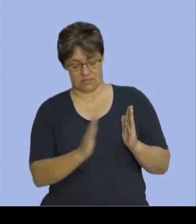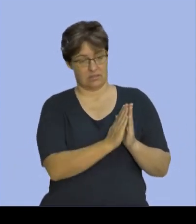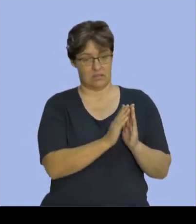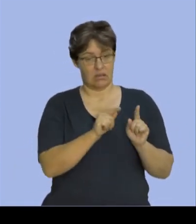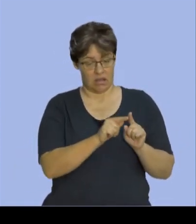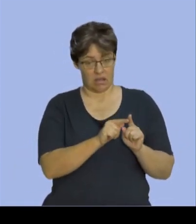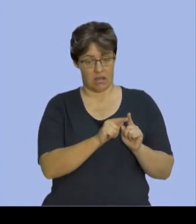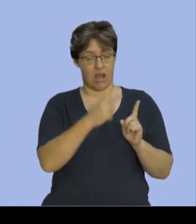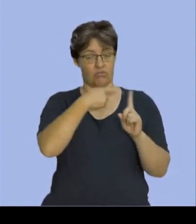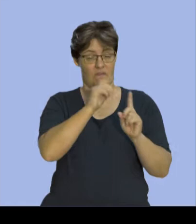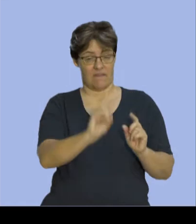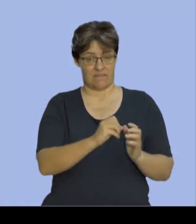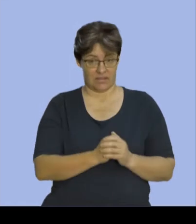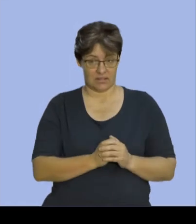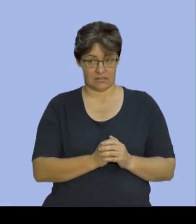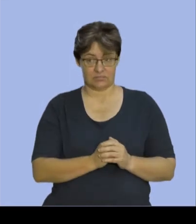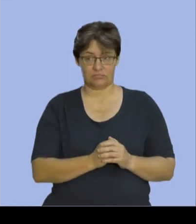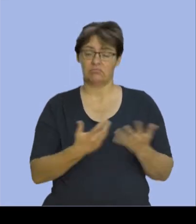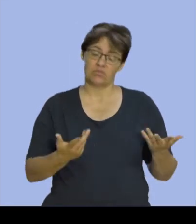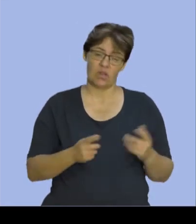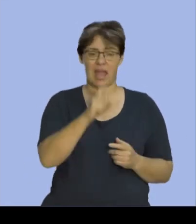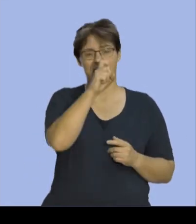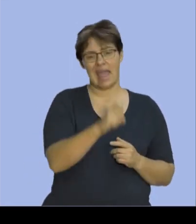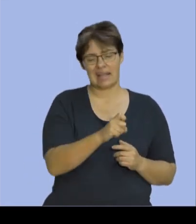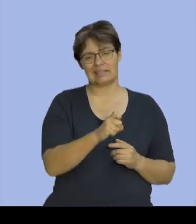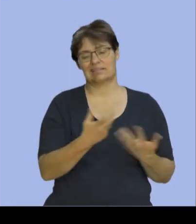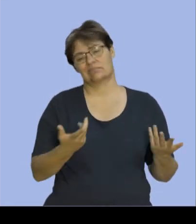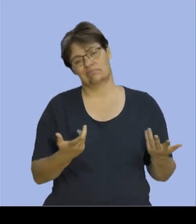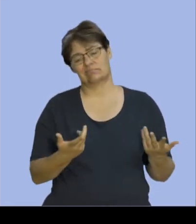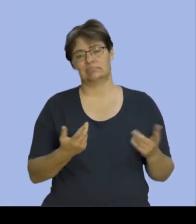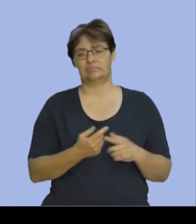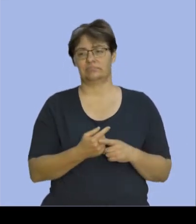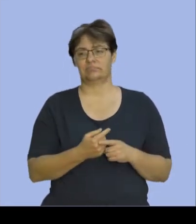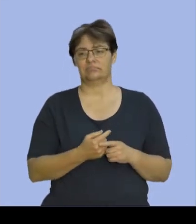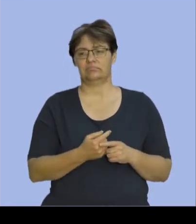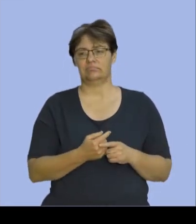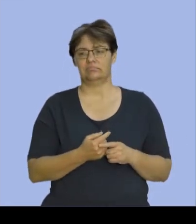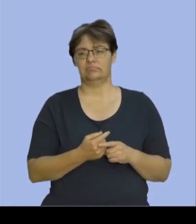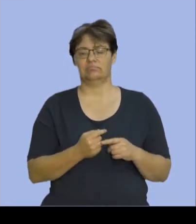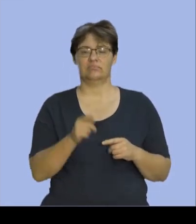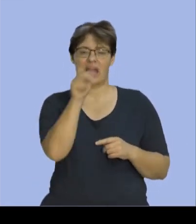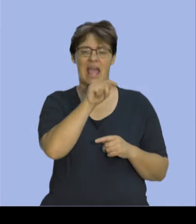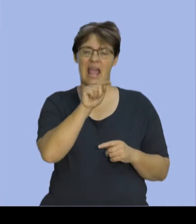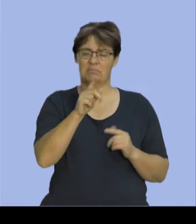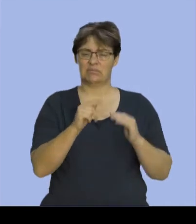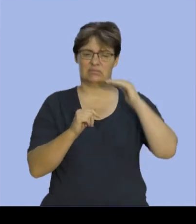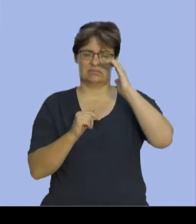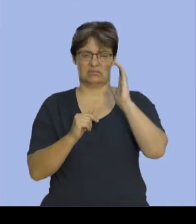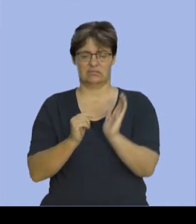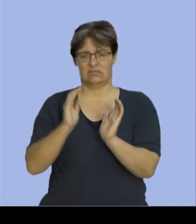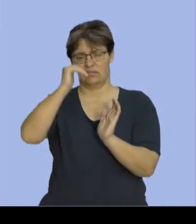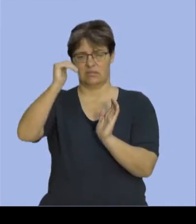defined, right? So this will be when we say x is an element of, we normally use square brackets to